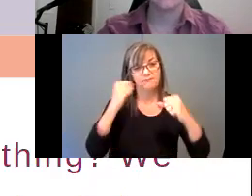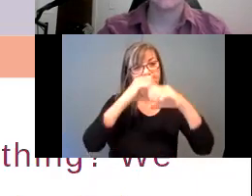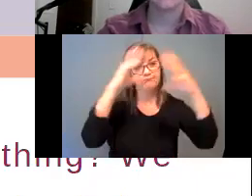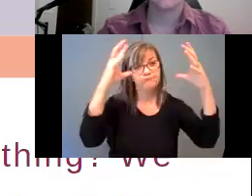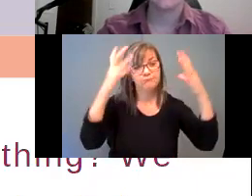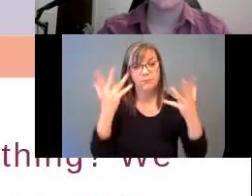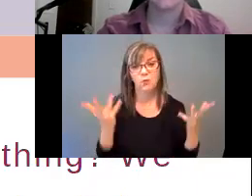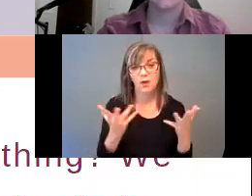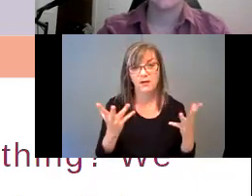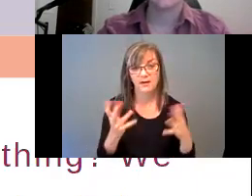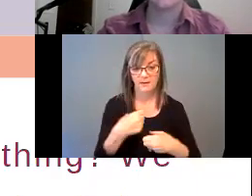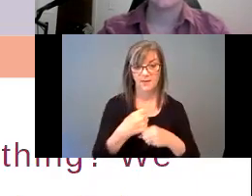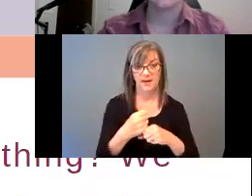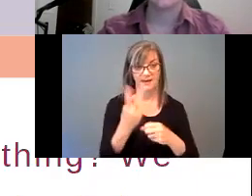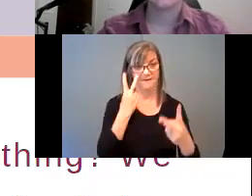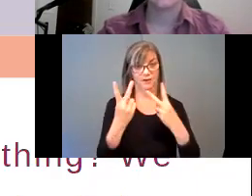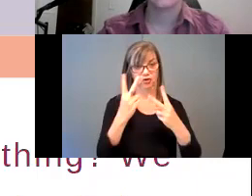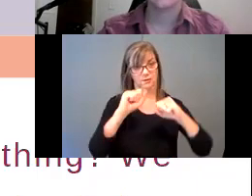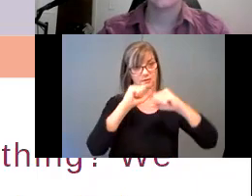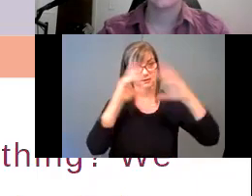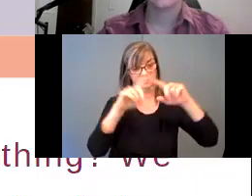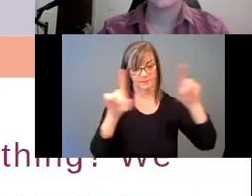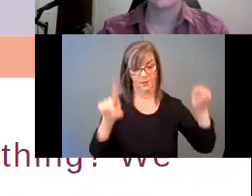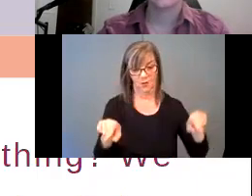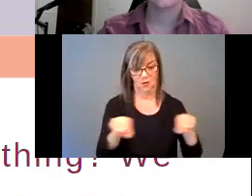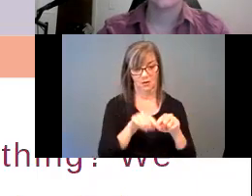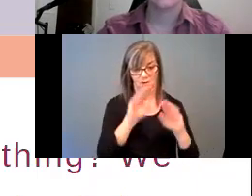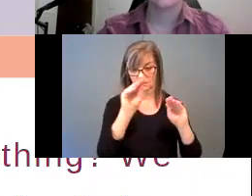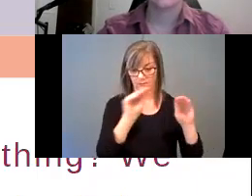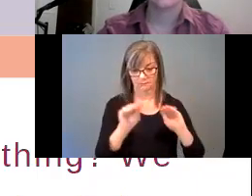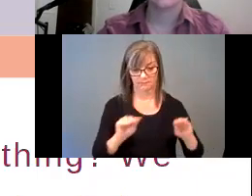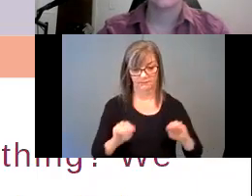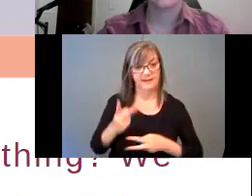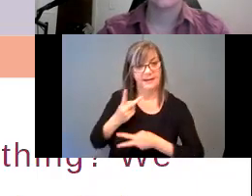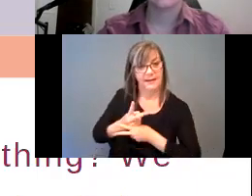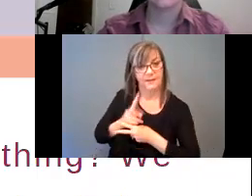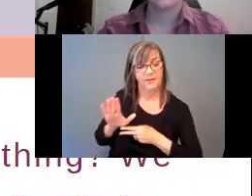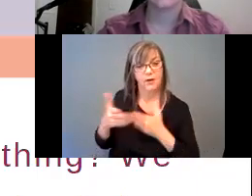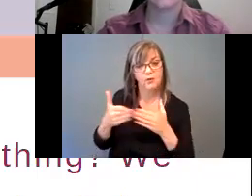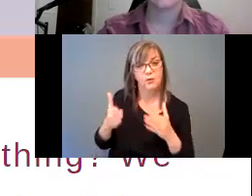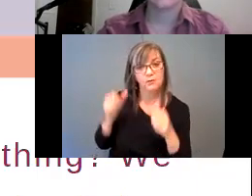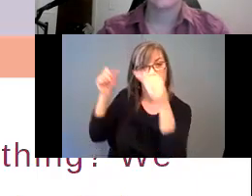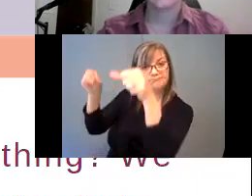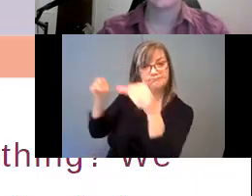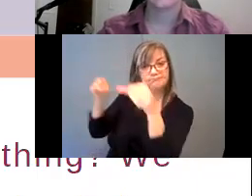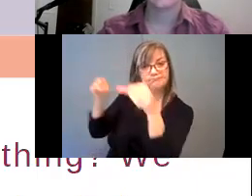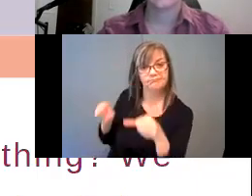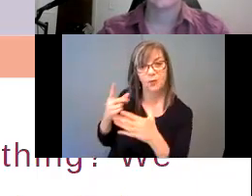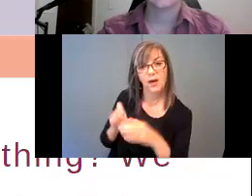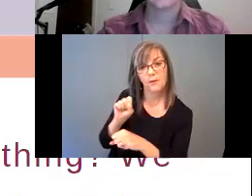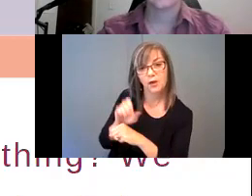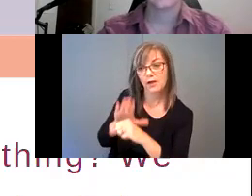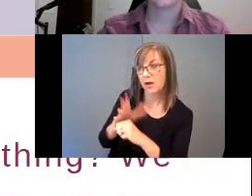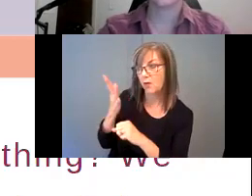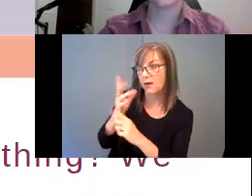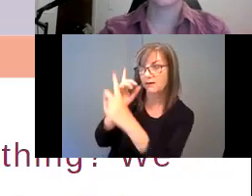to make one and hold that, keep that in their room to kind of visualize what they're working toward and what they view as